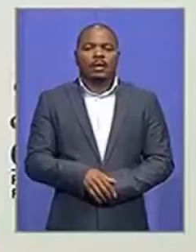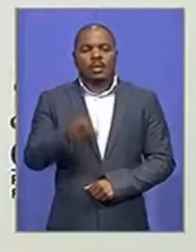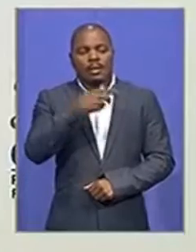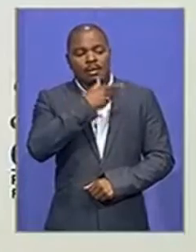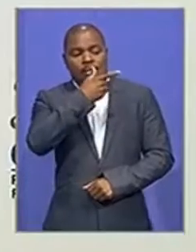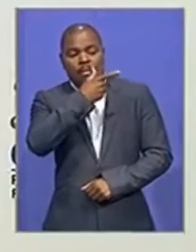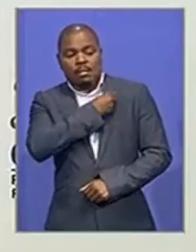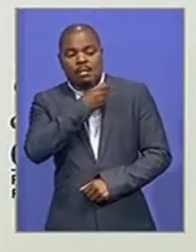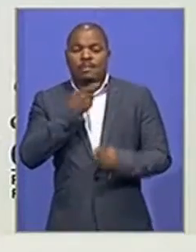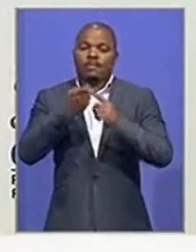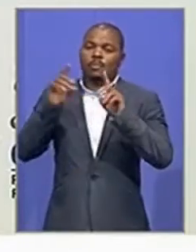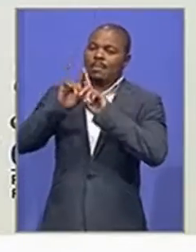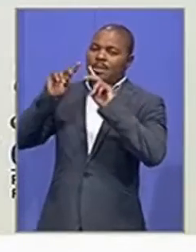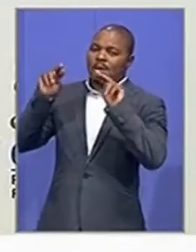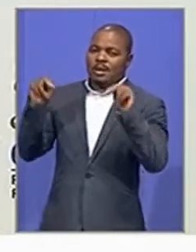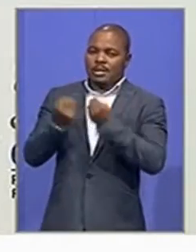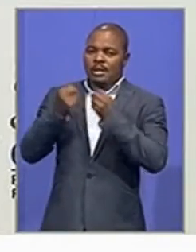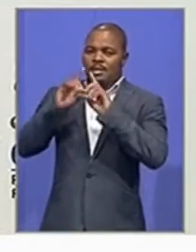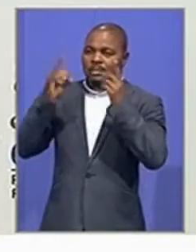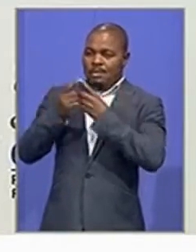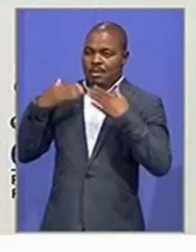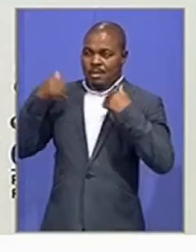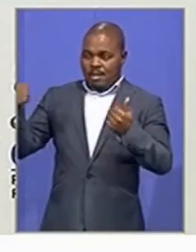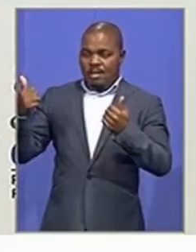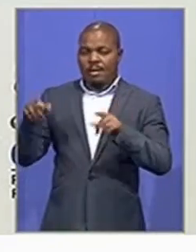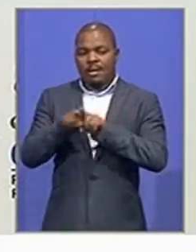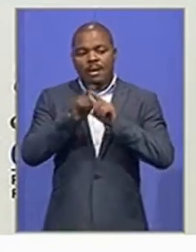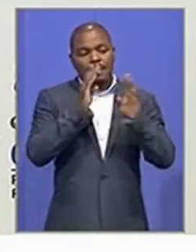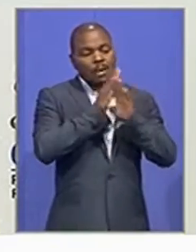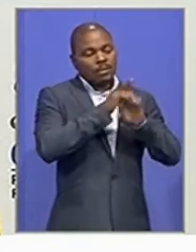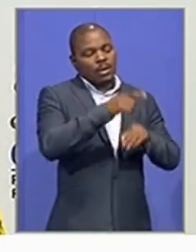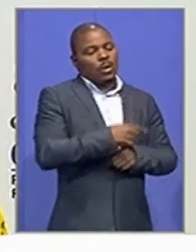allocation by the National Department of Health, as I said, in the private sector, they've got